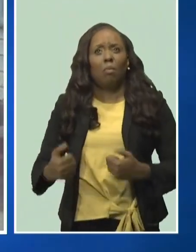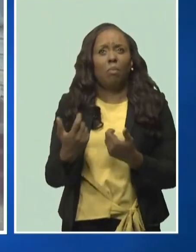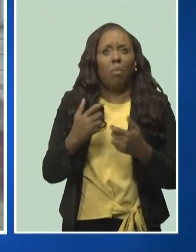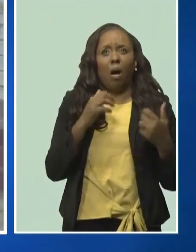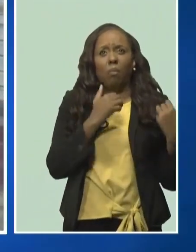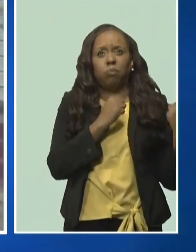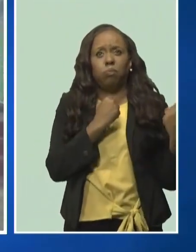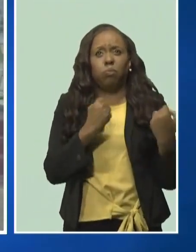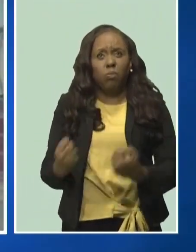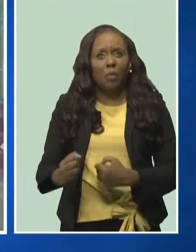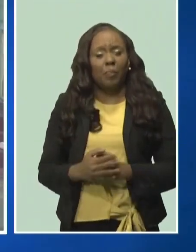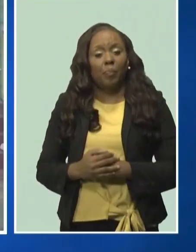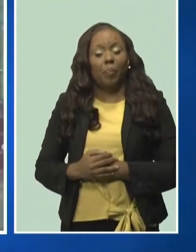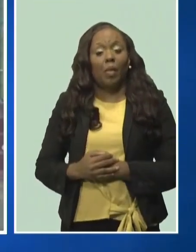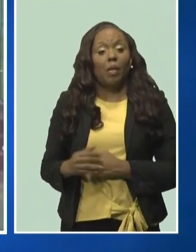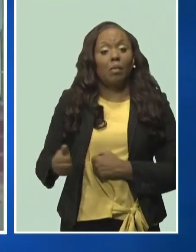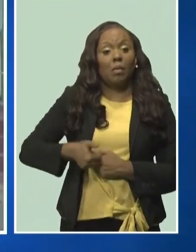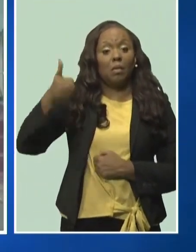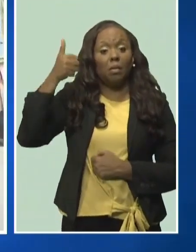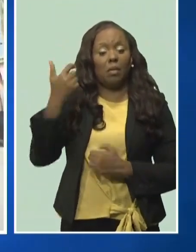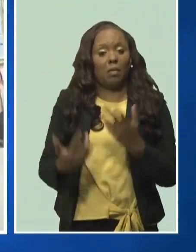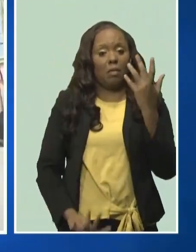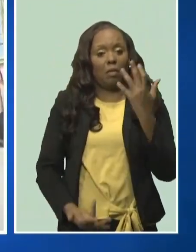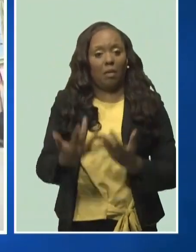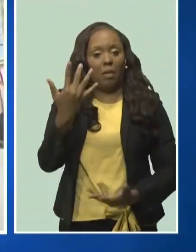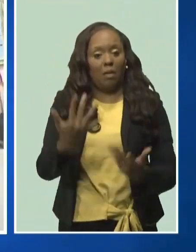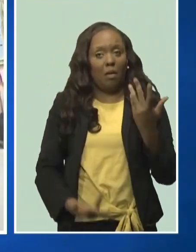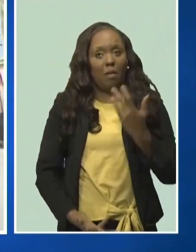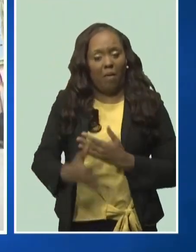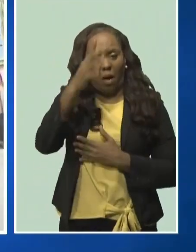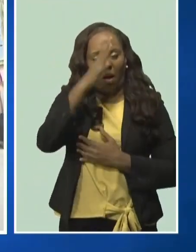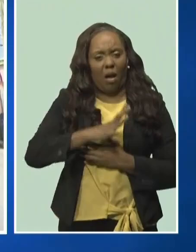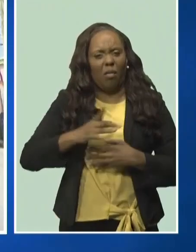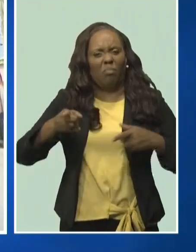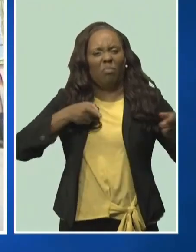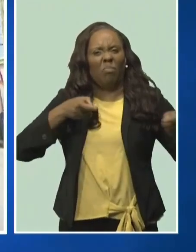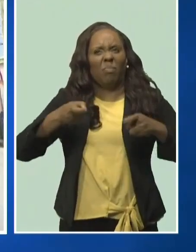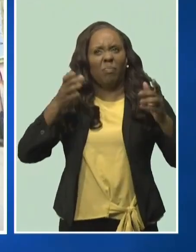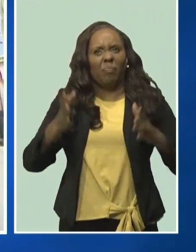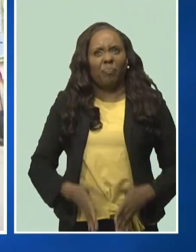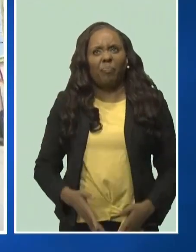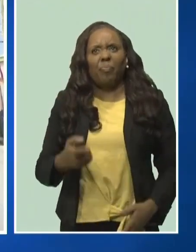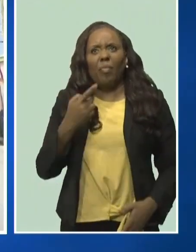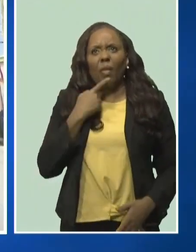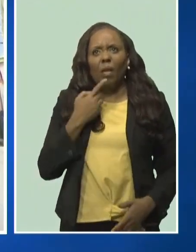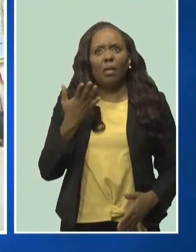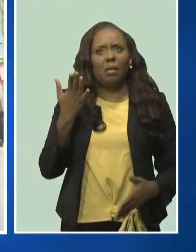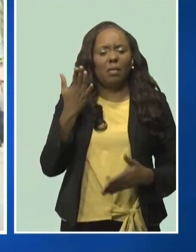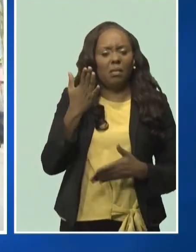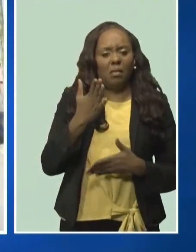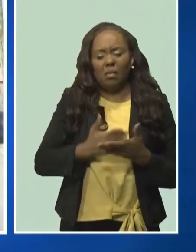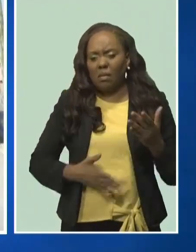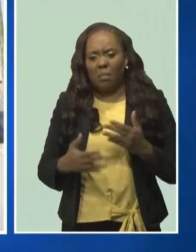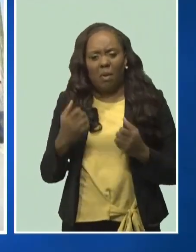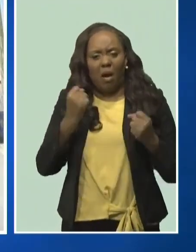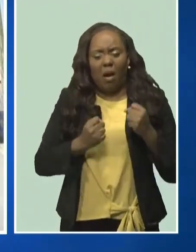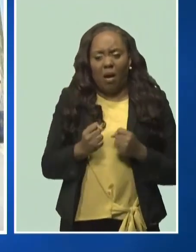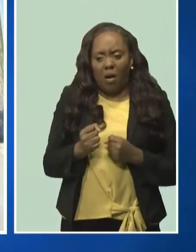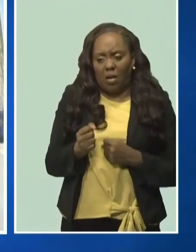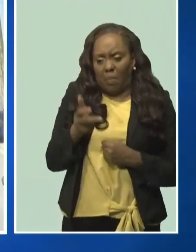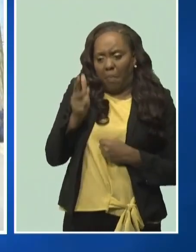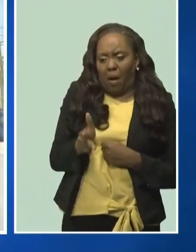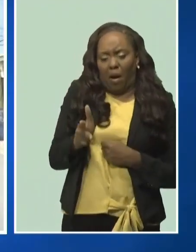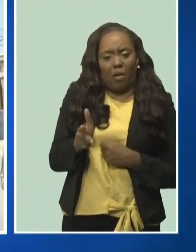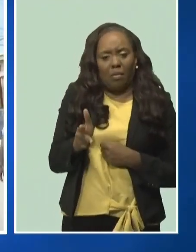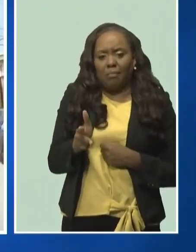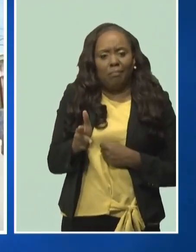tenders. Acting Chief Fire Officer Henderson Patrick said the squad encountered parked vehicles in the area, which created a challenge for the firemen.